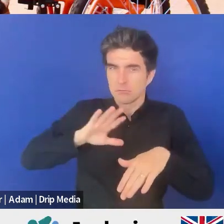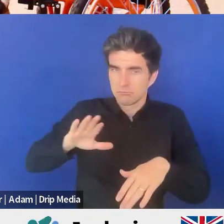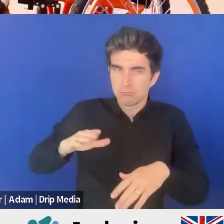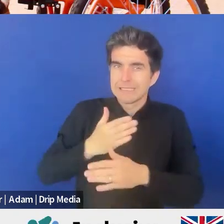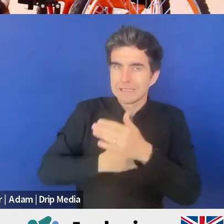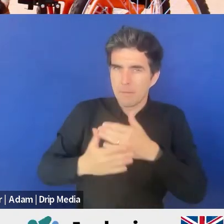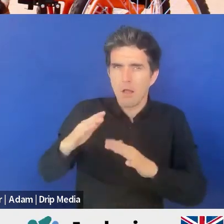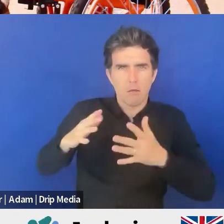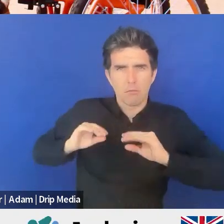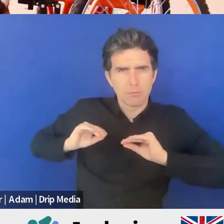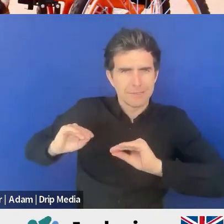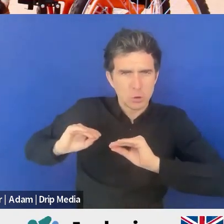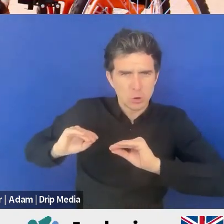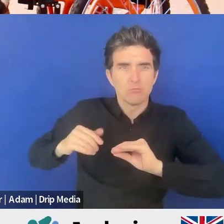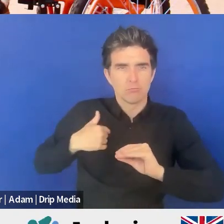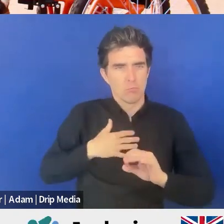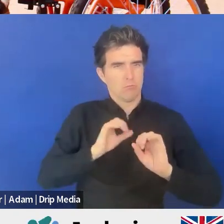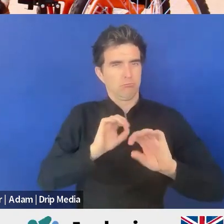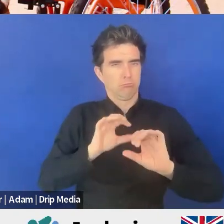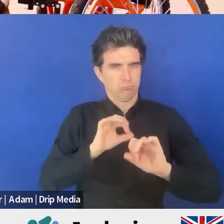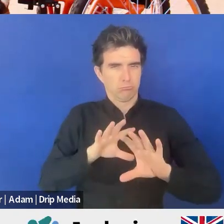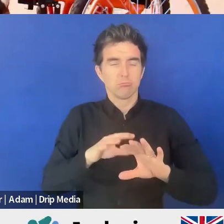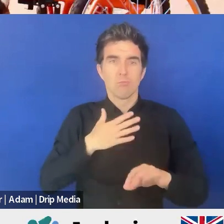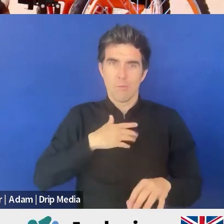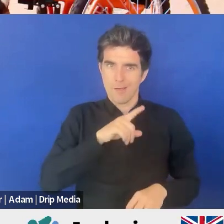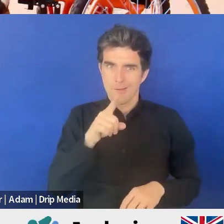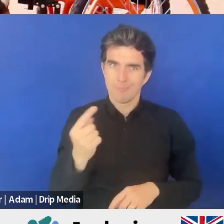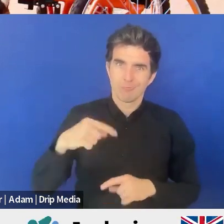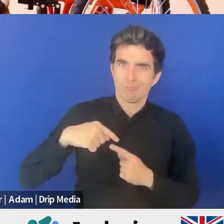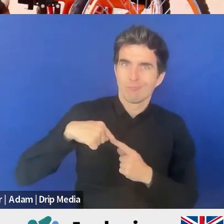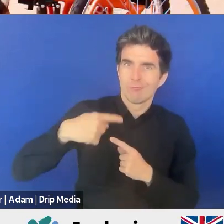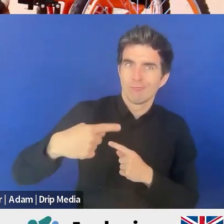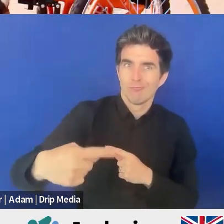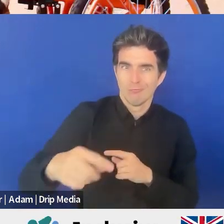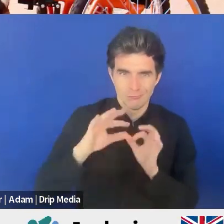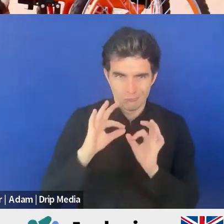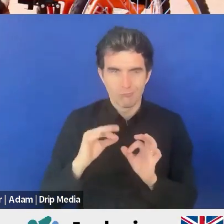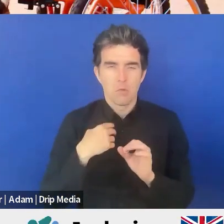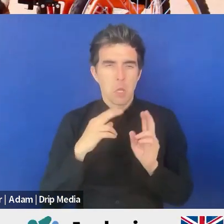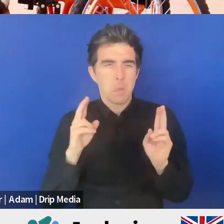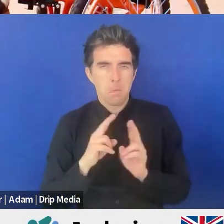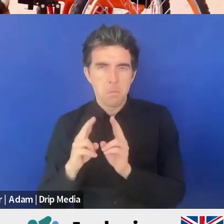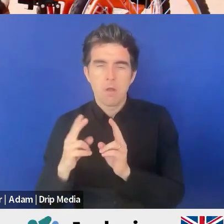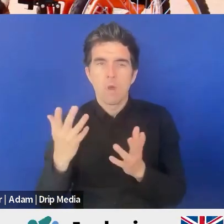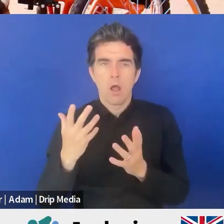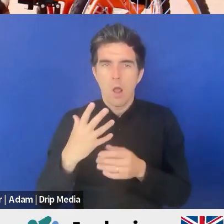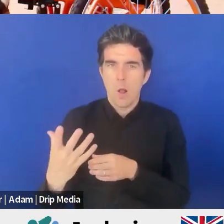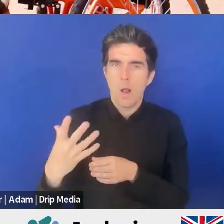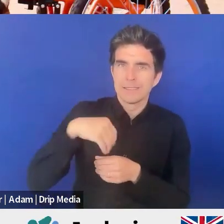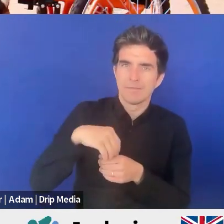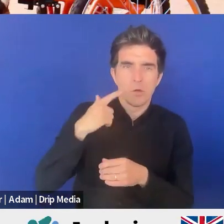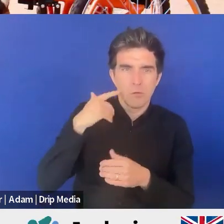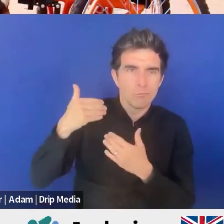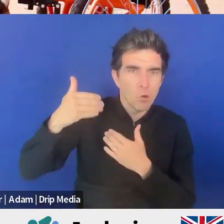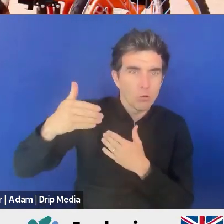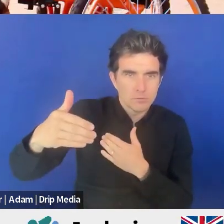children with disabilities in school. We will then move to the panel discussion. We will hear from our panelists, Pramila Neupane